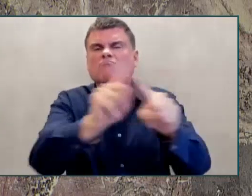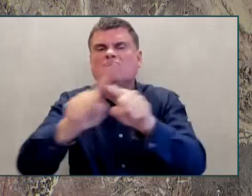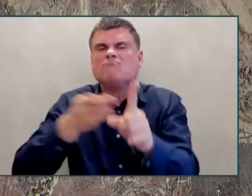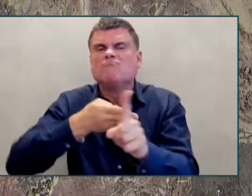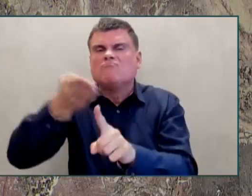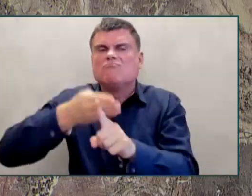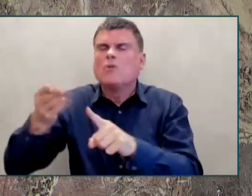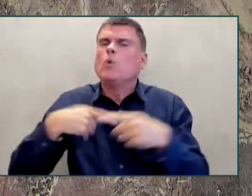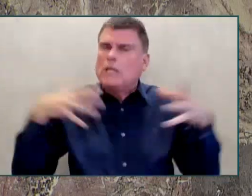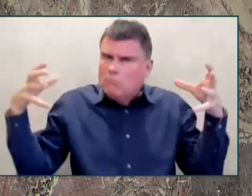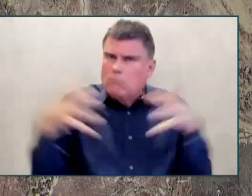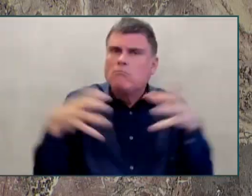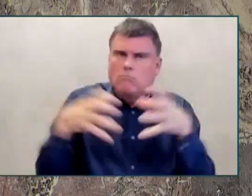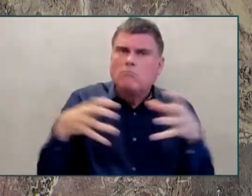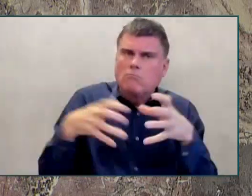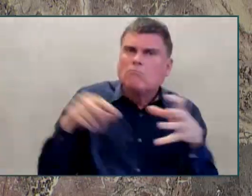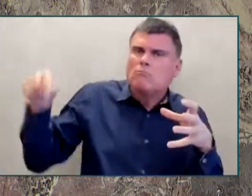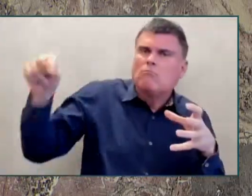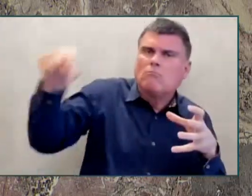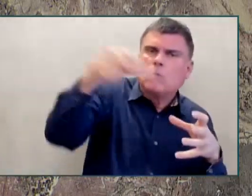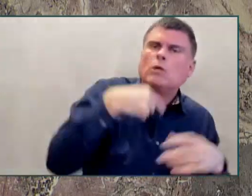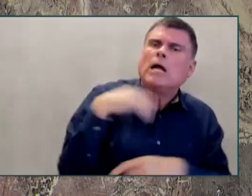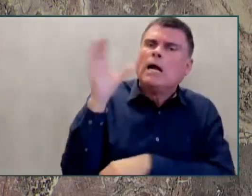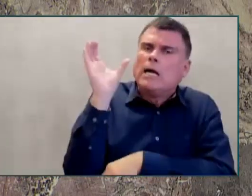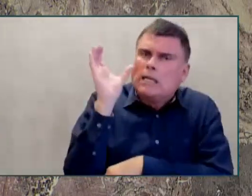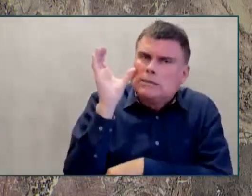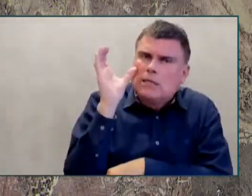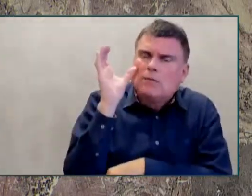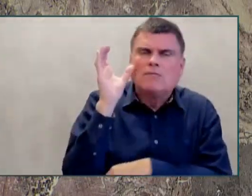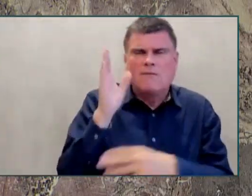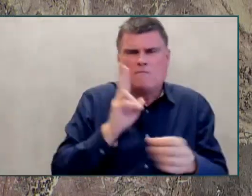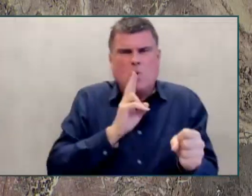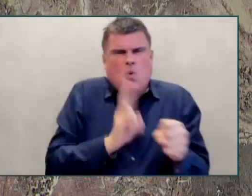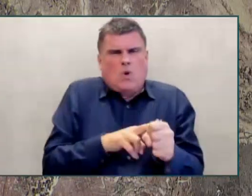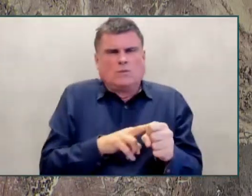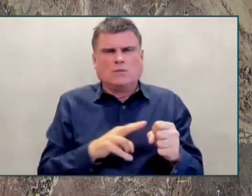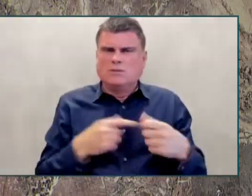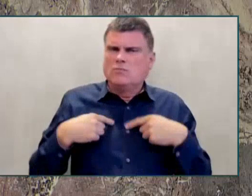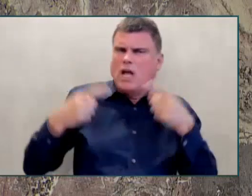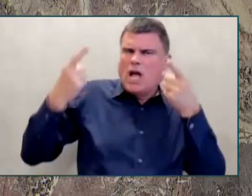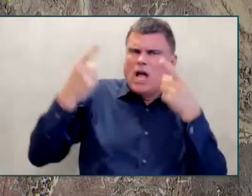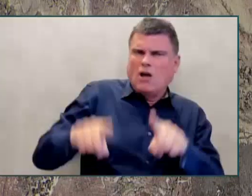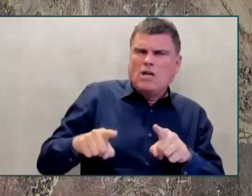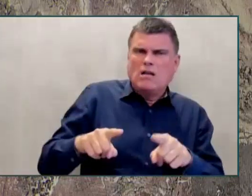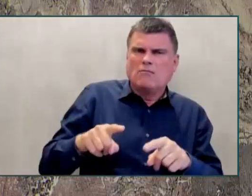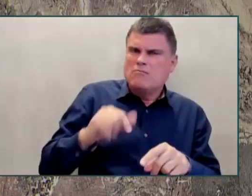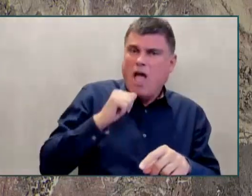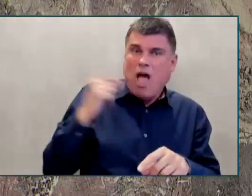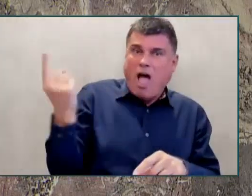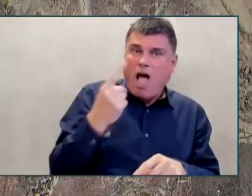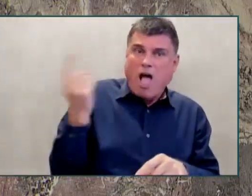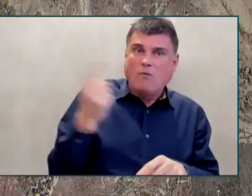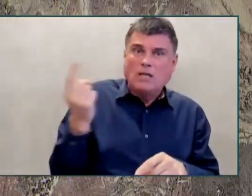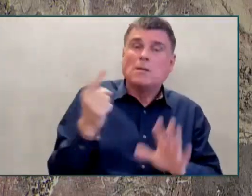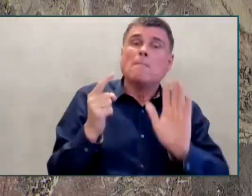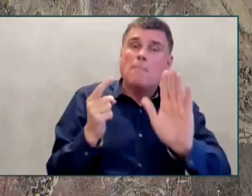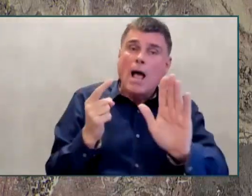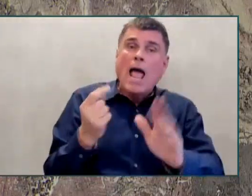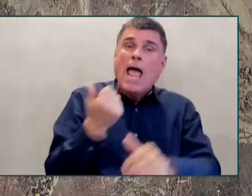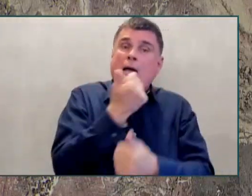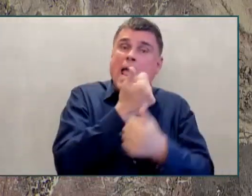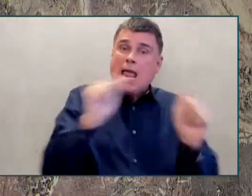surprisingly, members of government, whether they are members of cabinet or deputy ministers or ADMs or